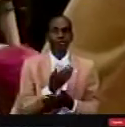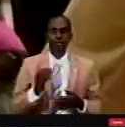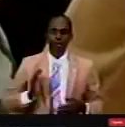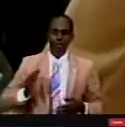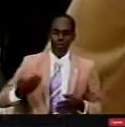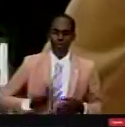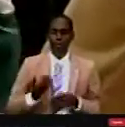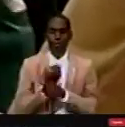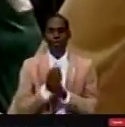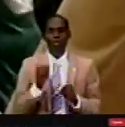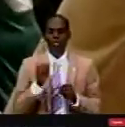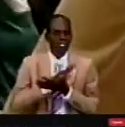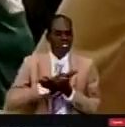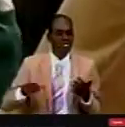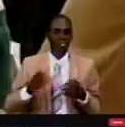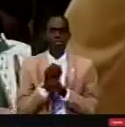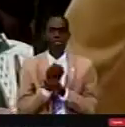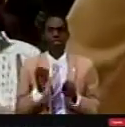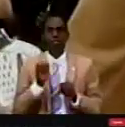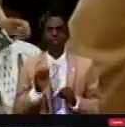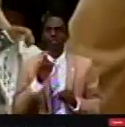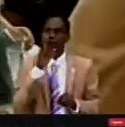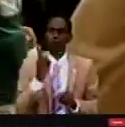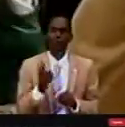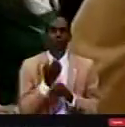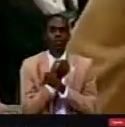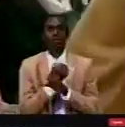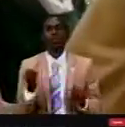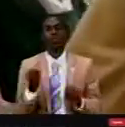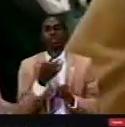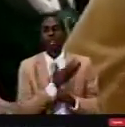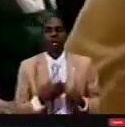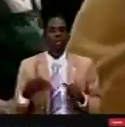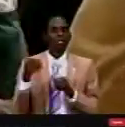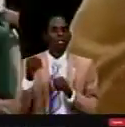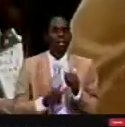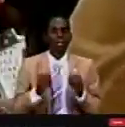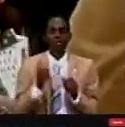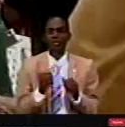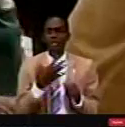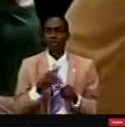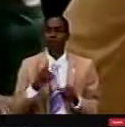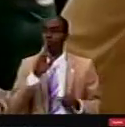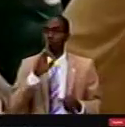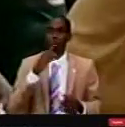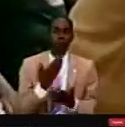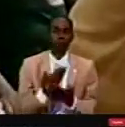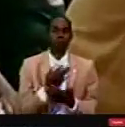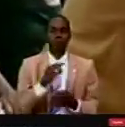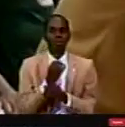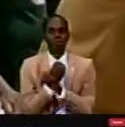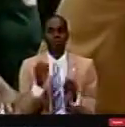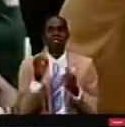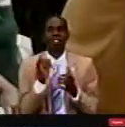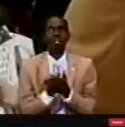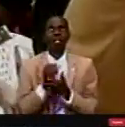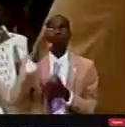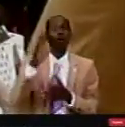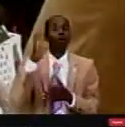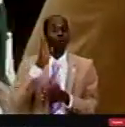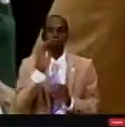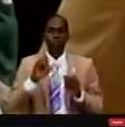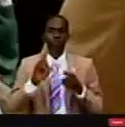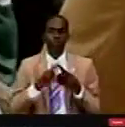a definitely it's admission and evidential salvation that God will be able to tell you what